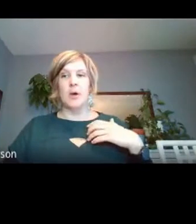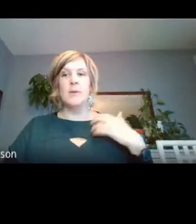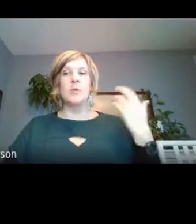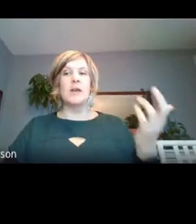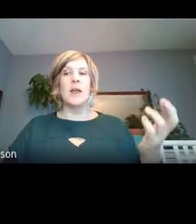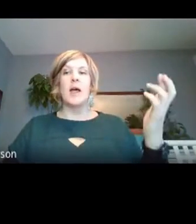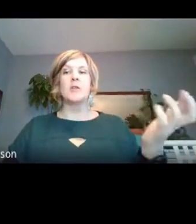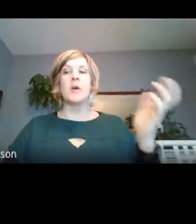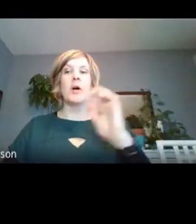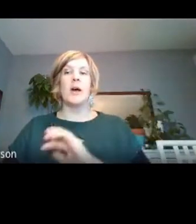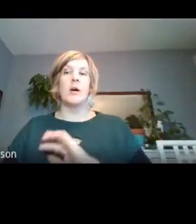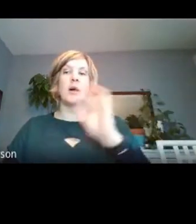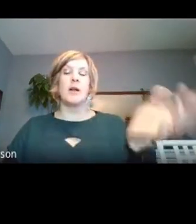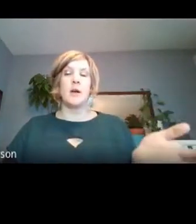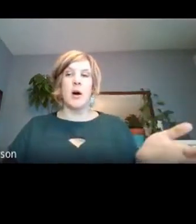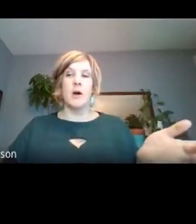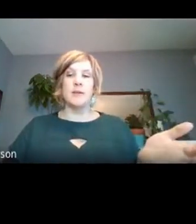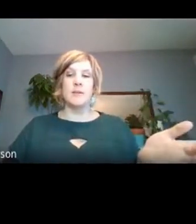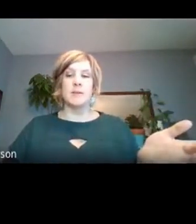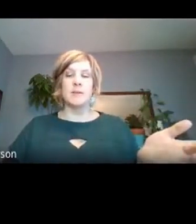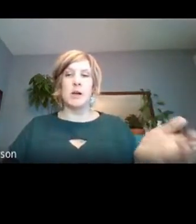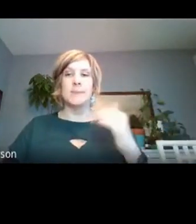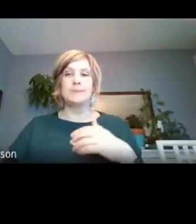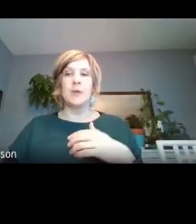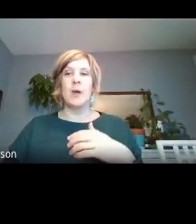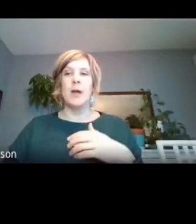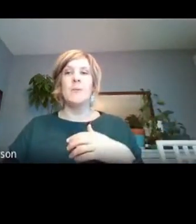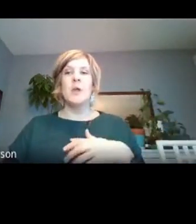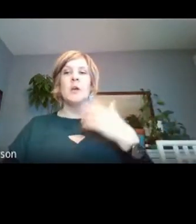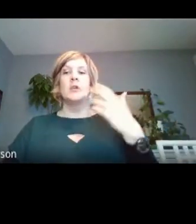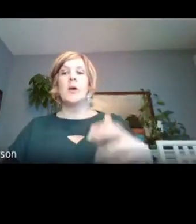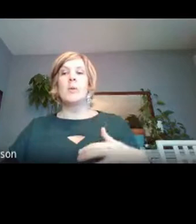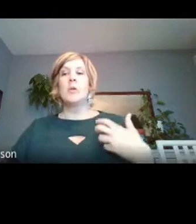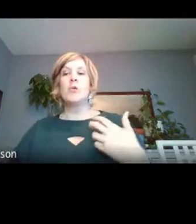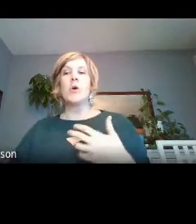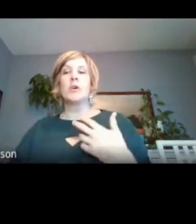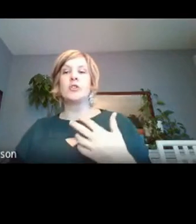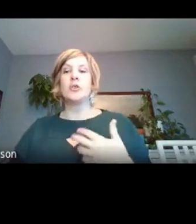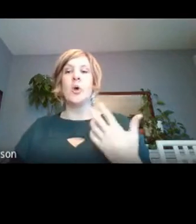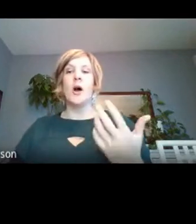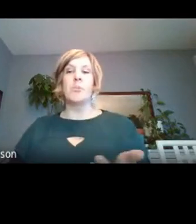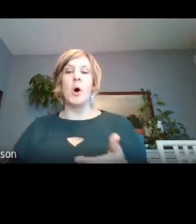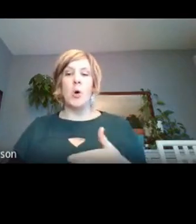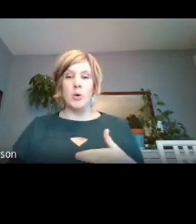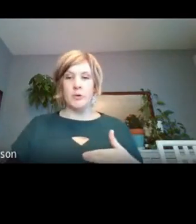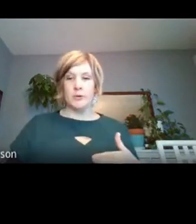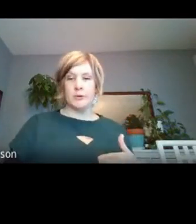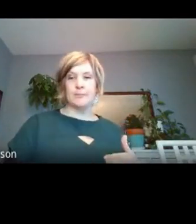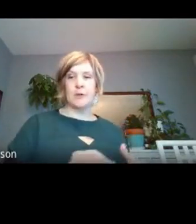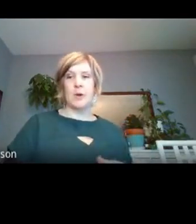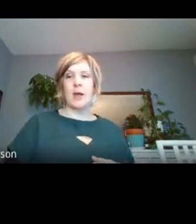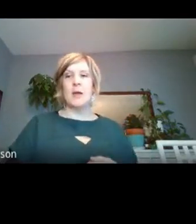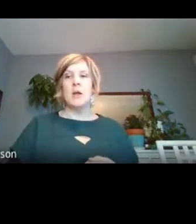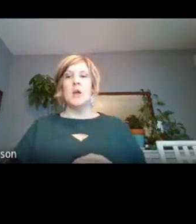all right so again i can toggle that on and off as necessary okay so now i'm going to move over to our polls